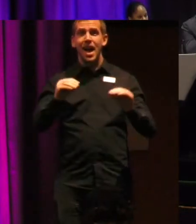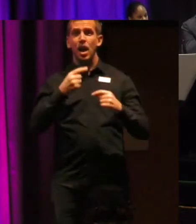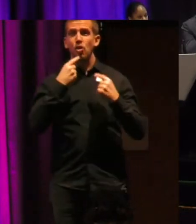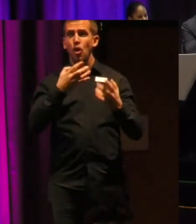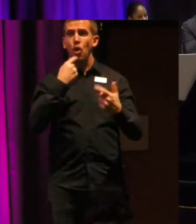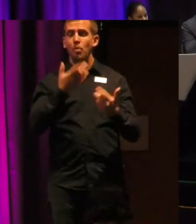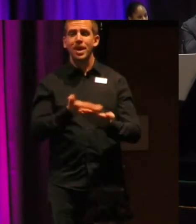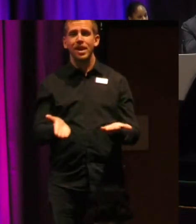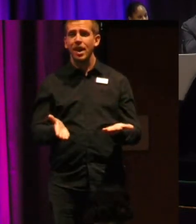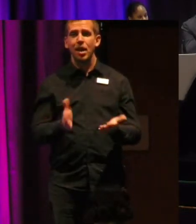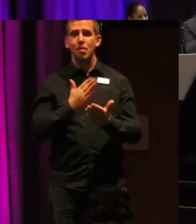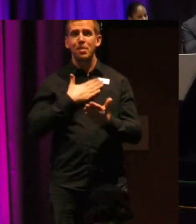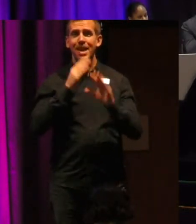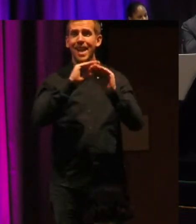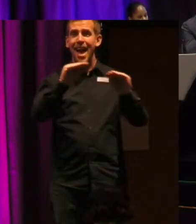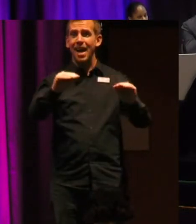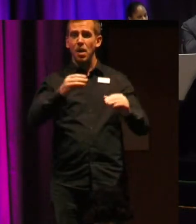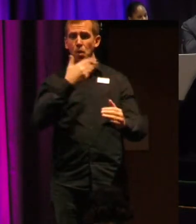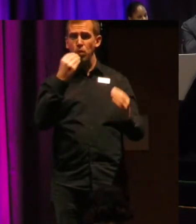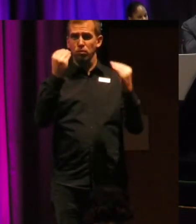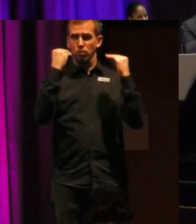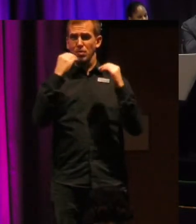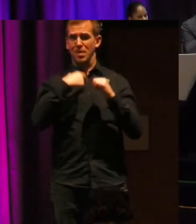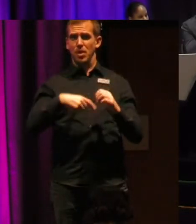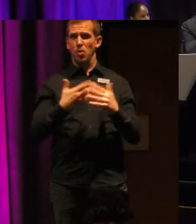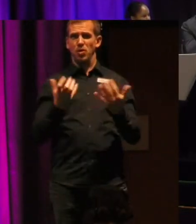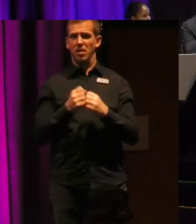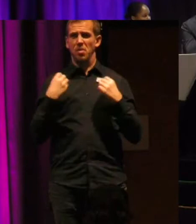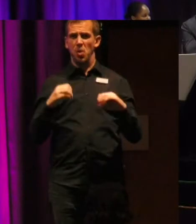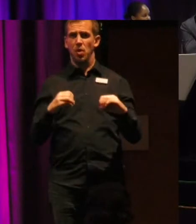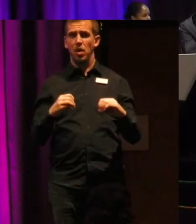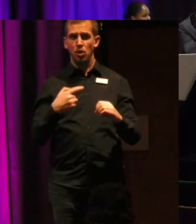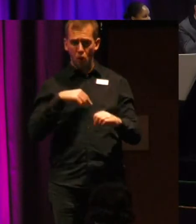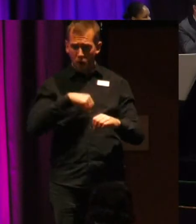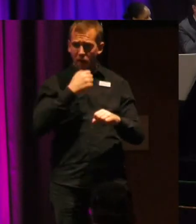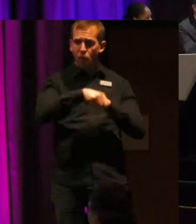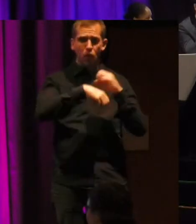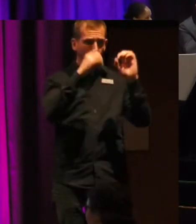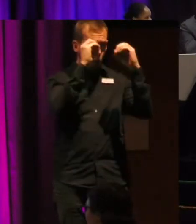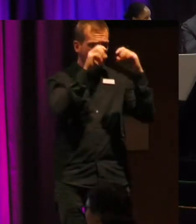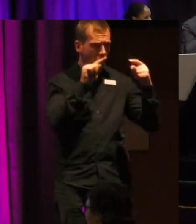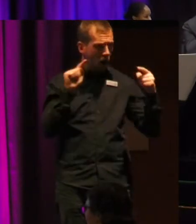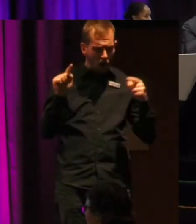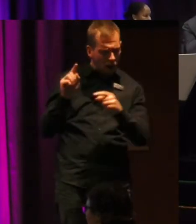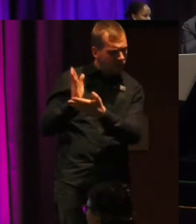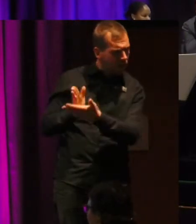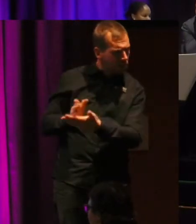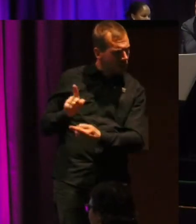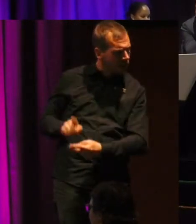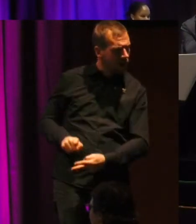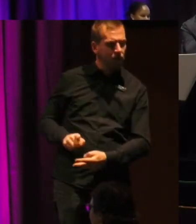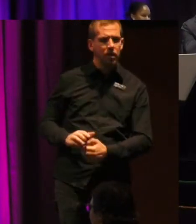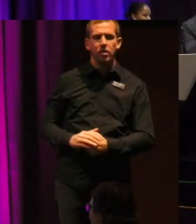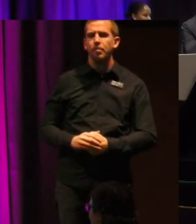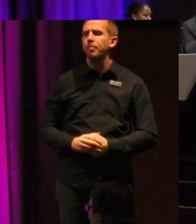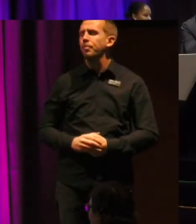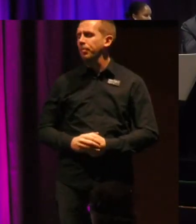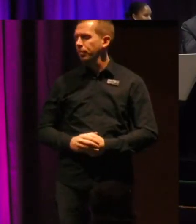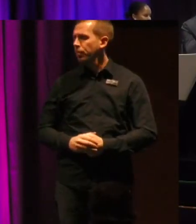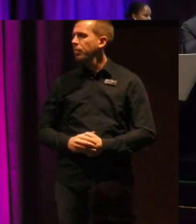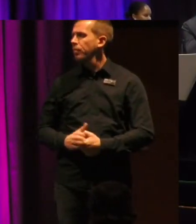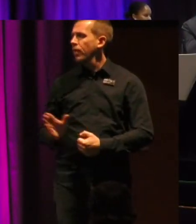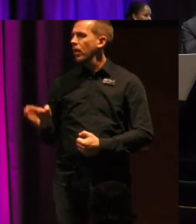teacher never taught me anything about that. I think before I let you come, but before I say, I think it all comes back